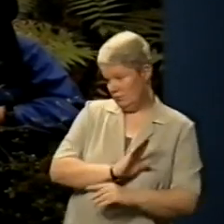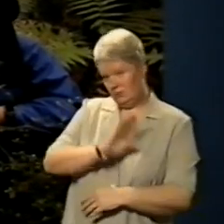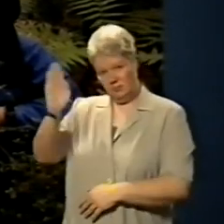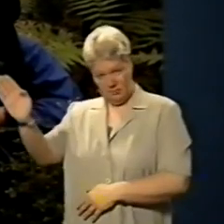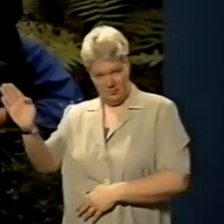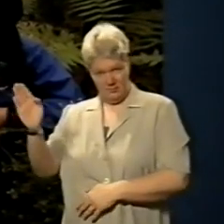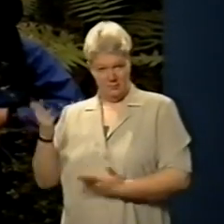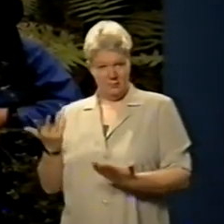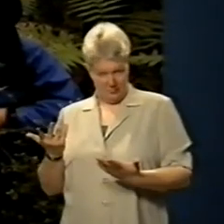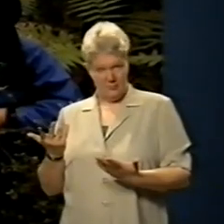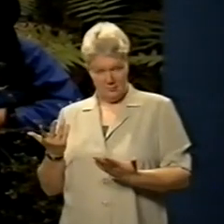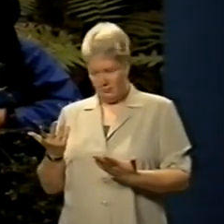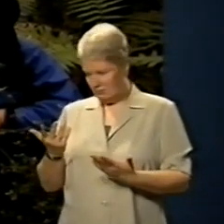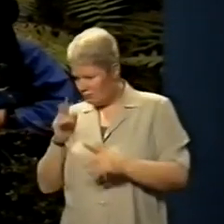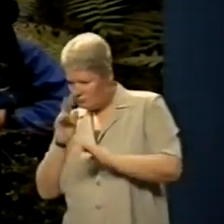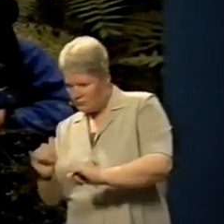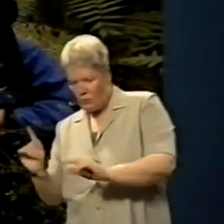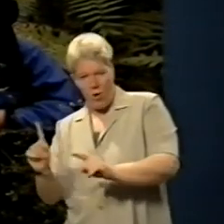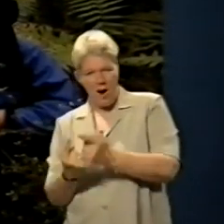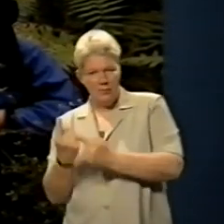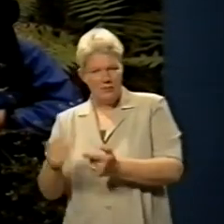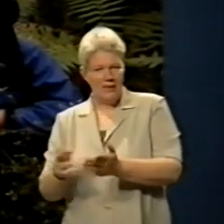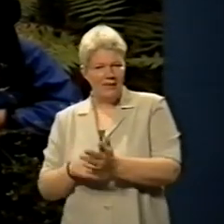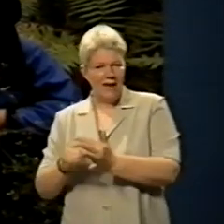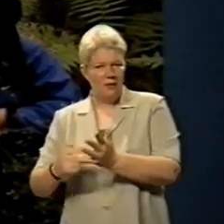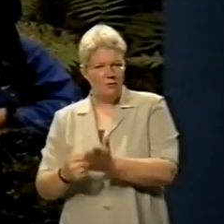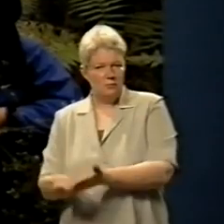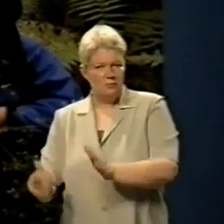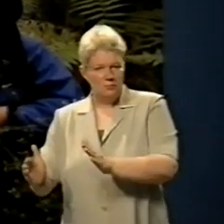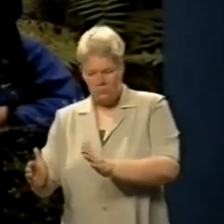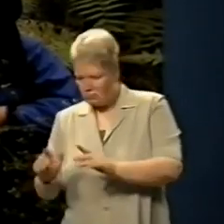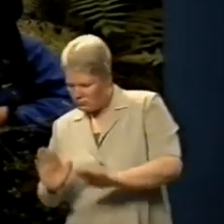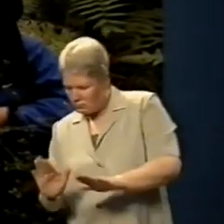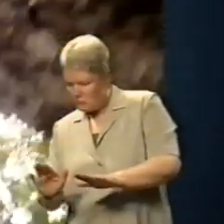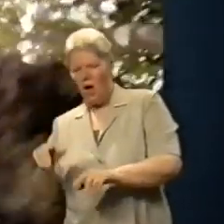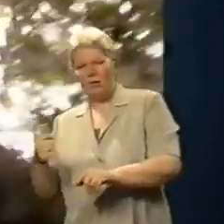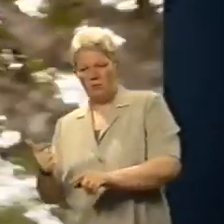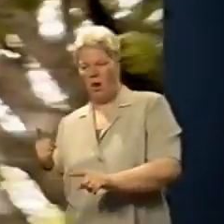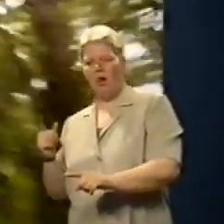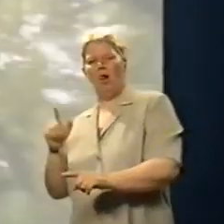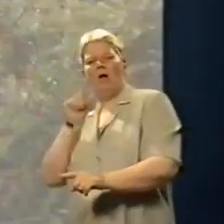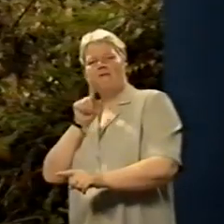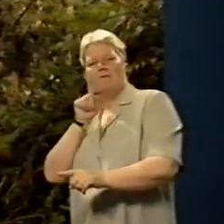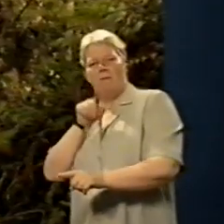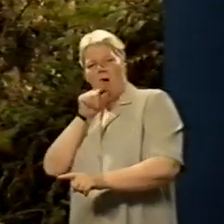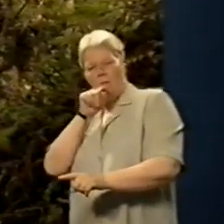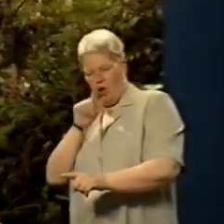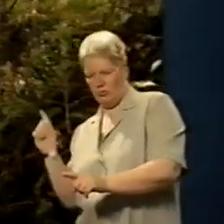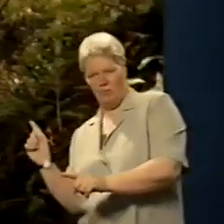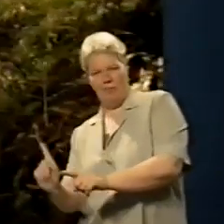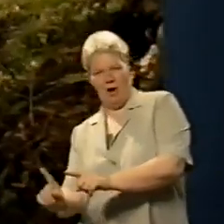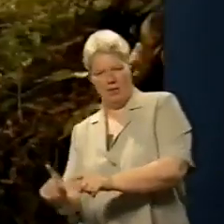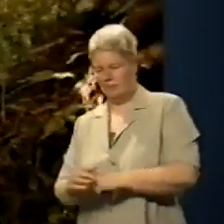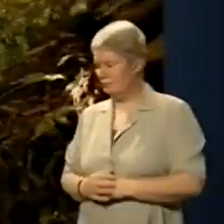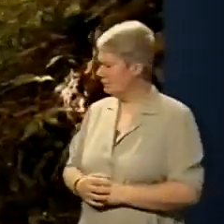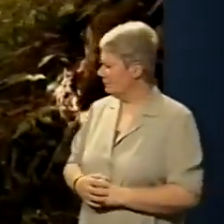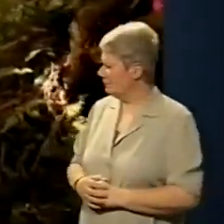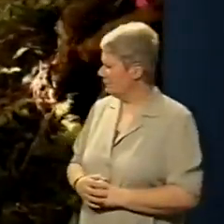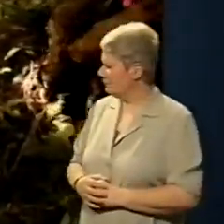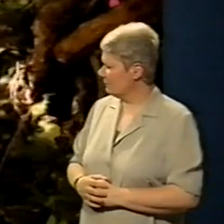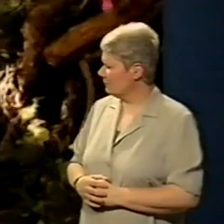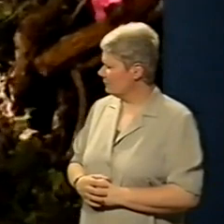clothes on, and goes to the actual nest itself. And they'll sit there until the female comes back again. This is the final part of